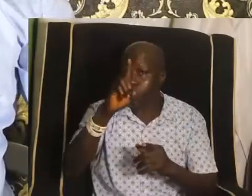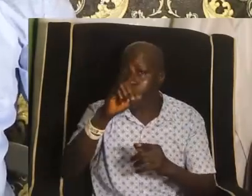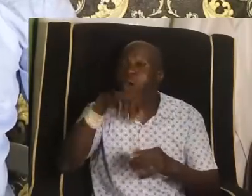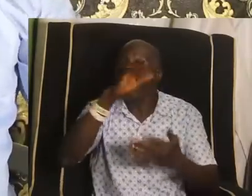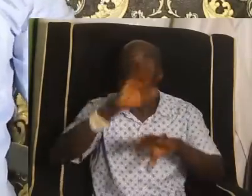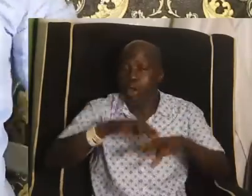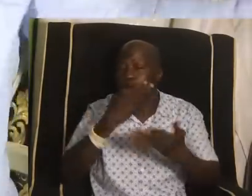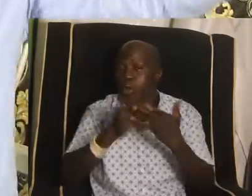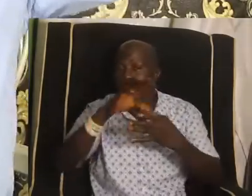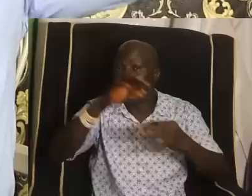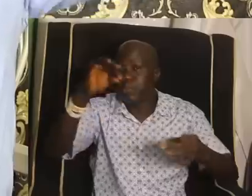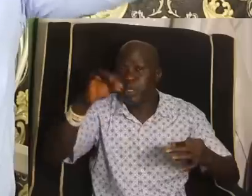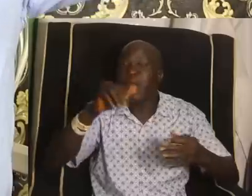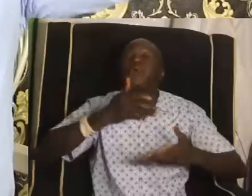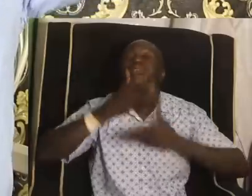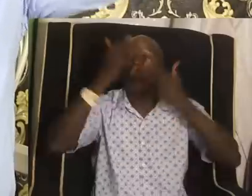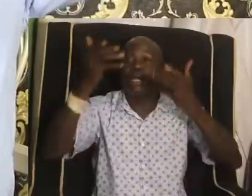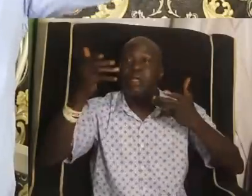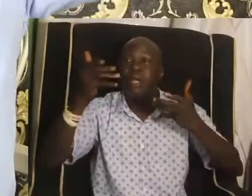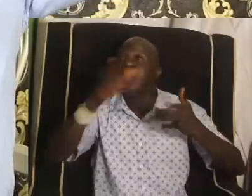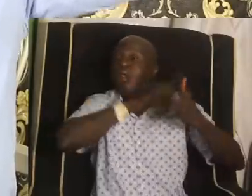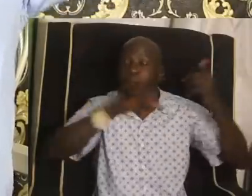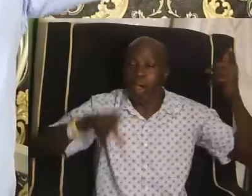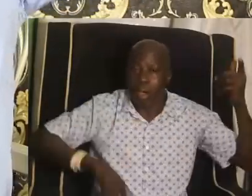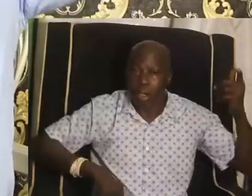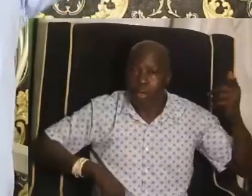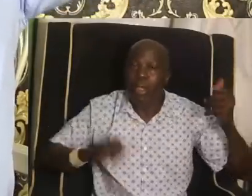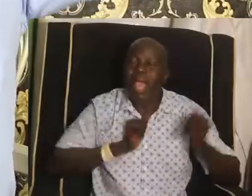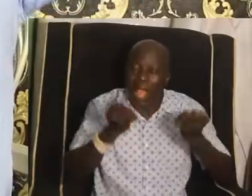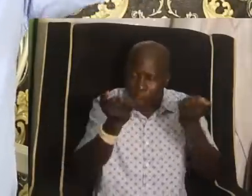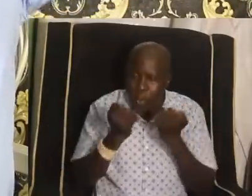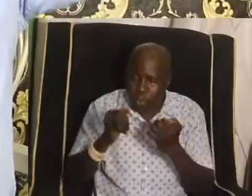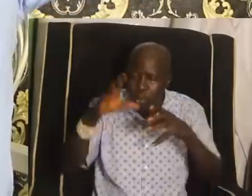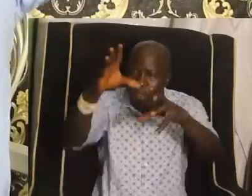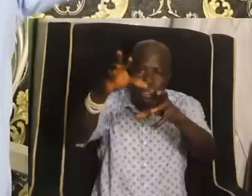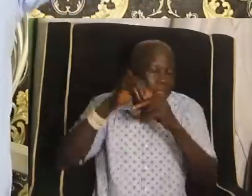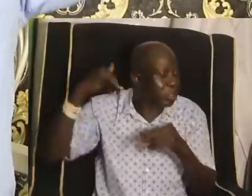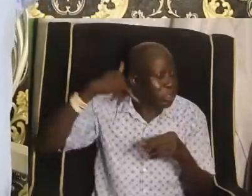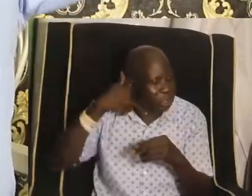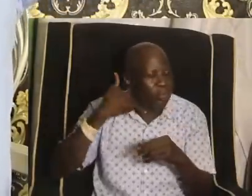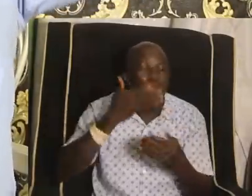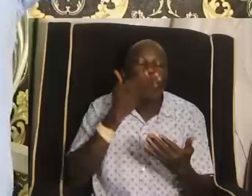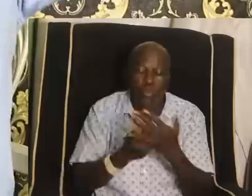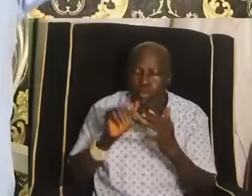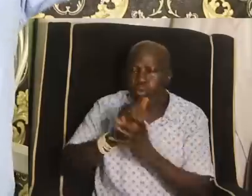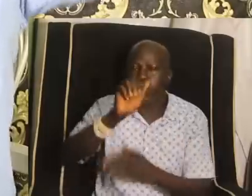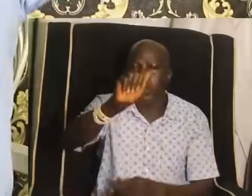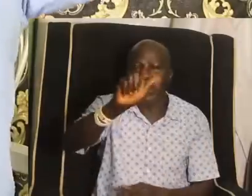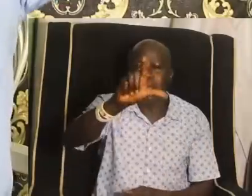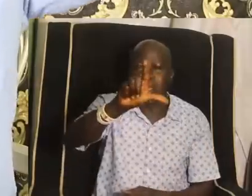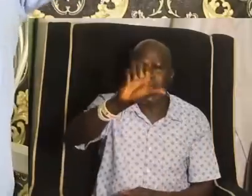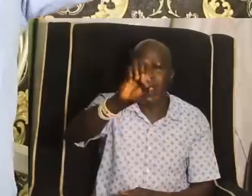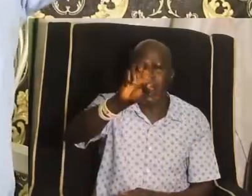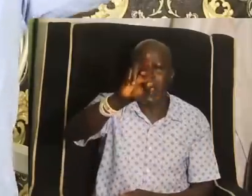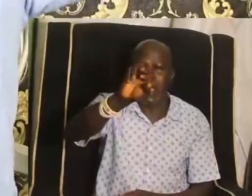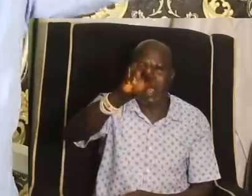Every member, what about party wall? Shout. Oh, wow. No fair receive for life. I want to receive an alarm. Come and change it. Yeah, you must see.